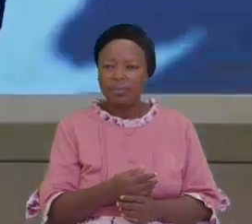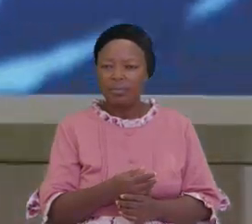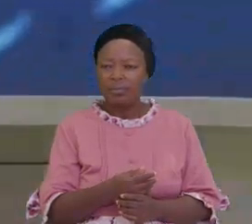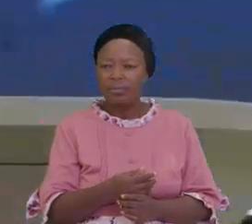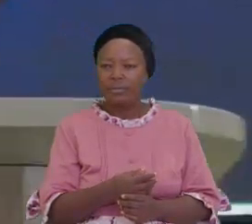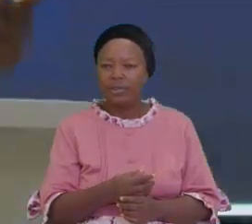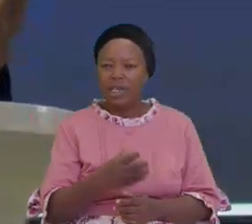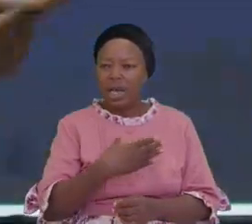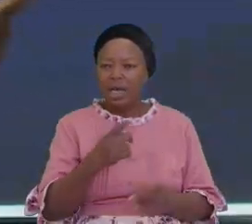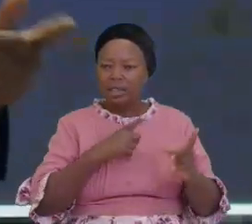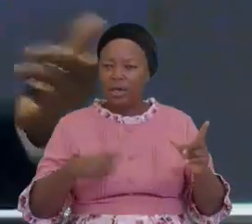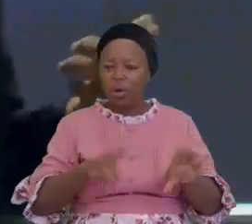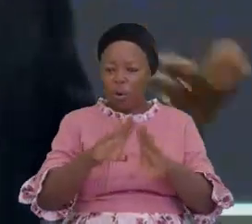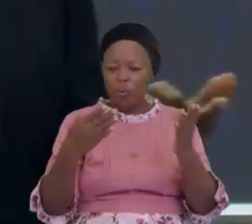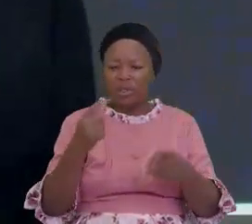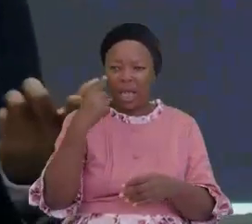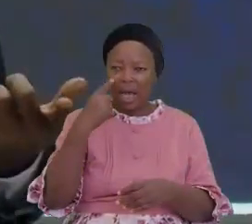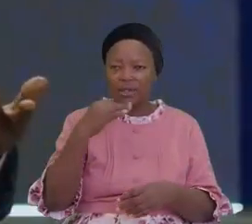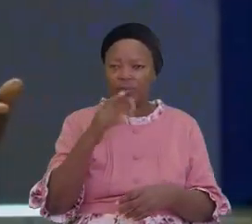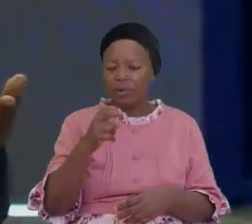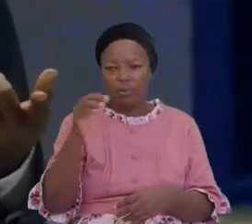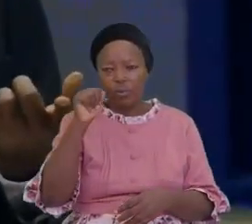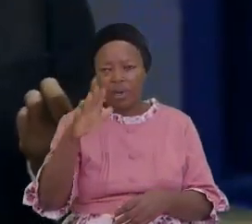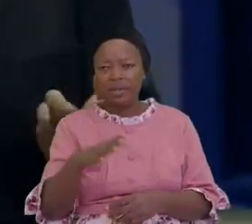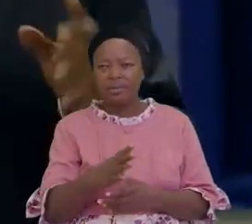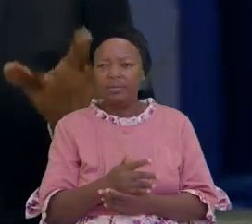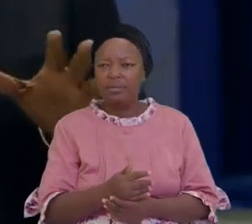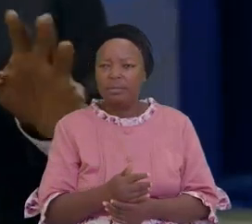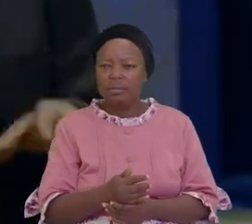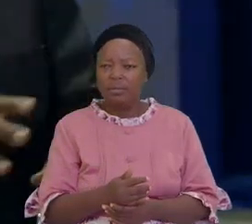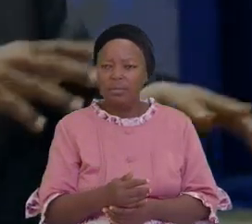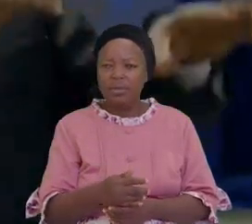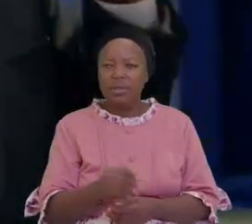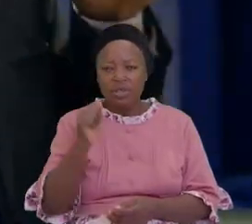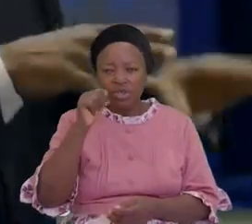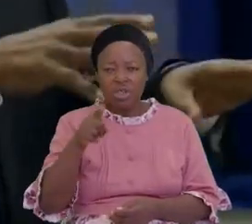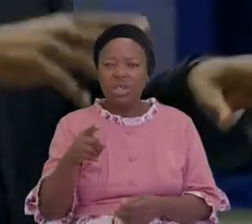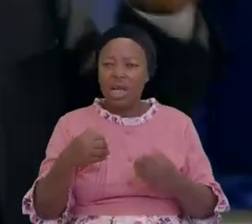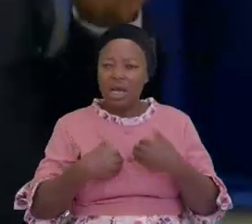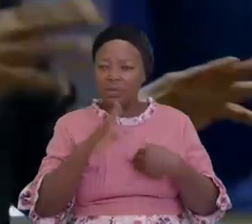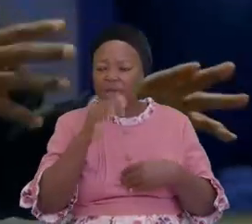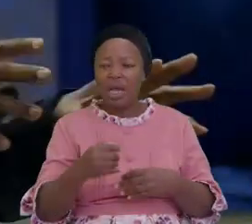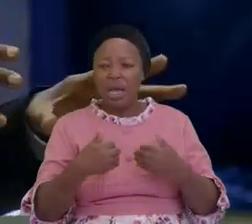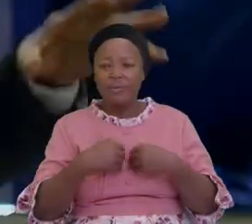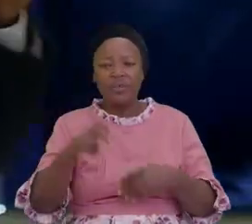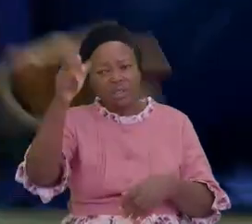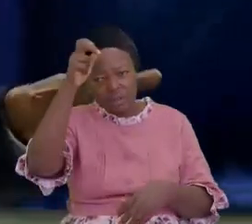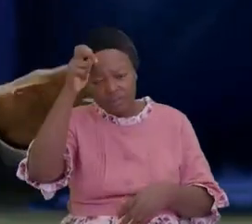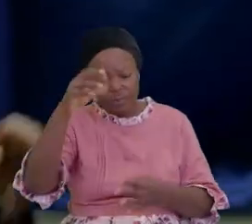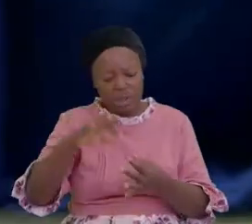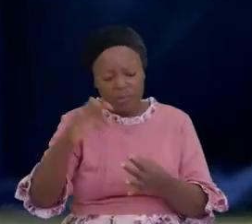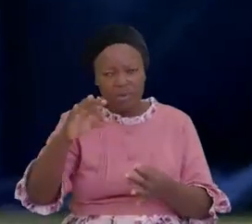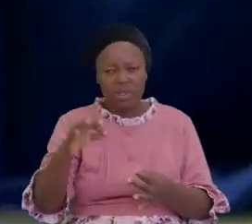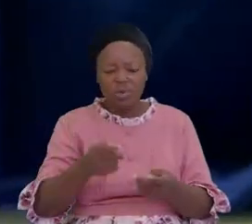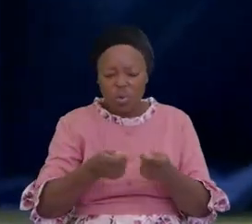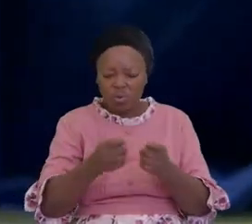And the Lord opened the eyes of the woman. She had been having demonic spirit controlling her